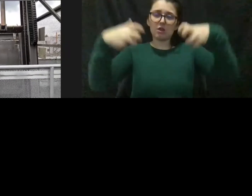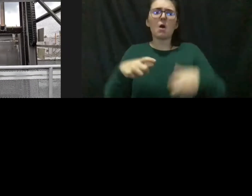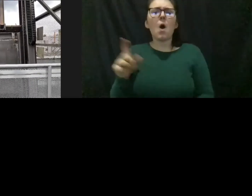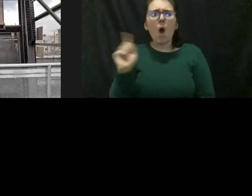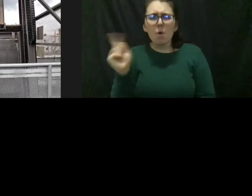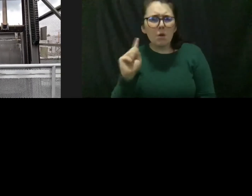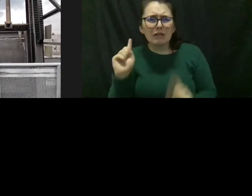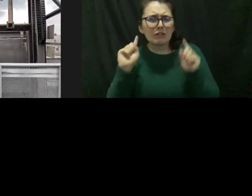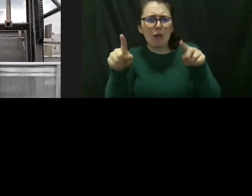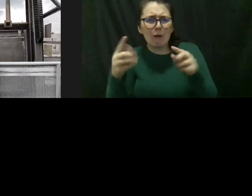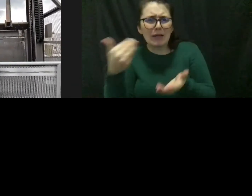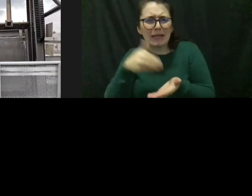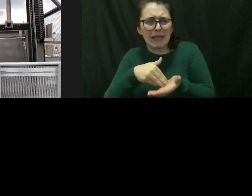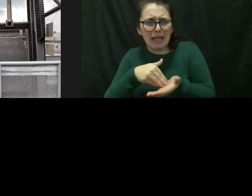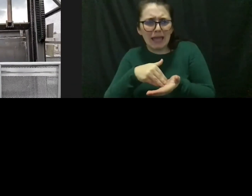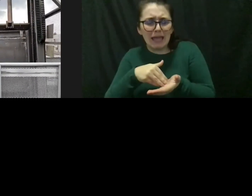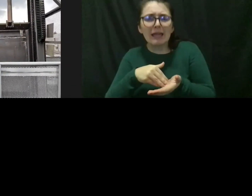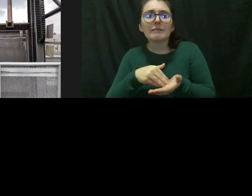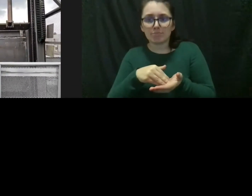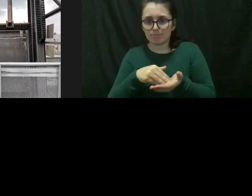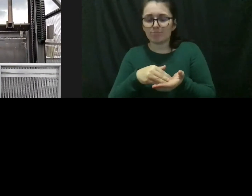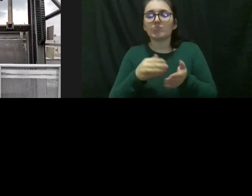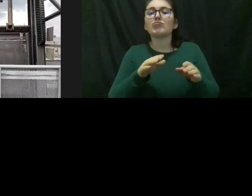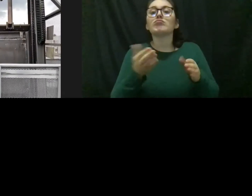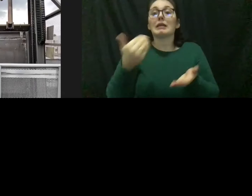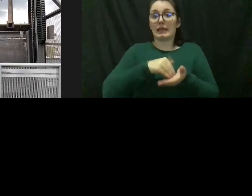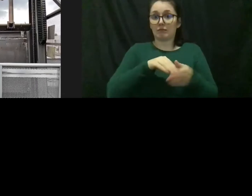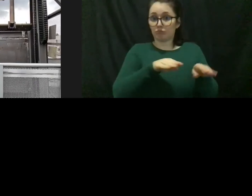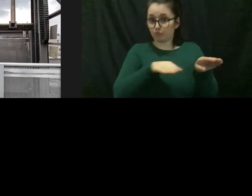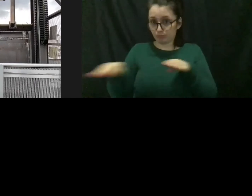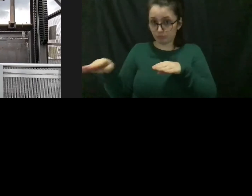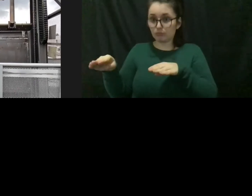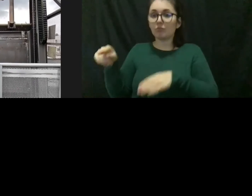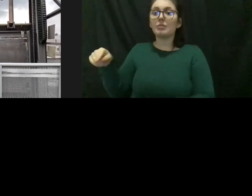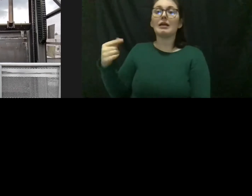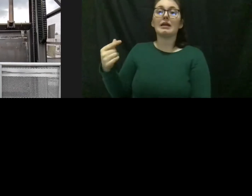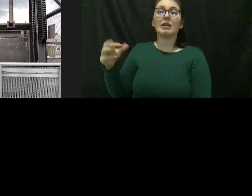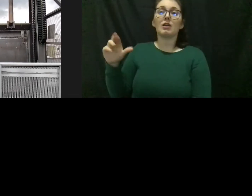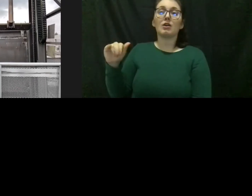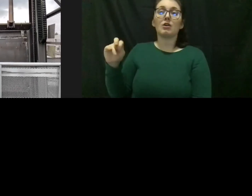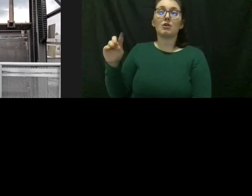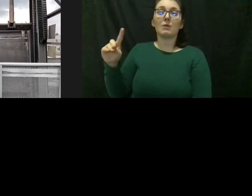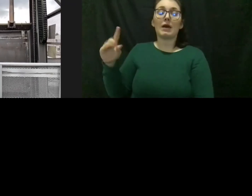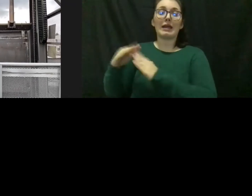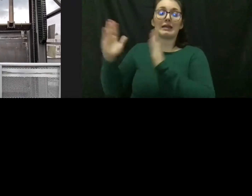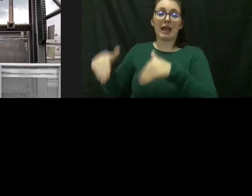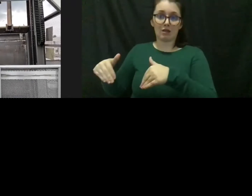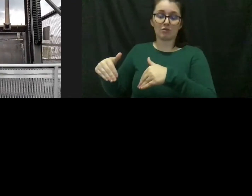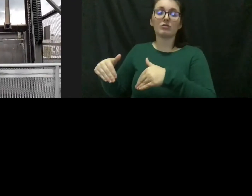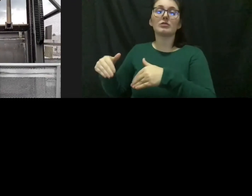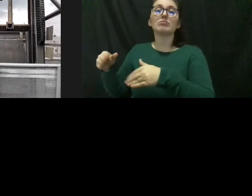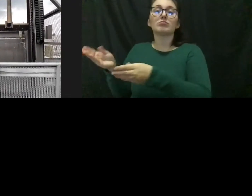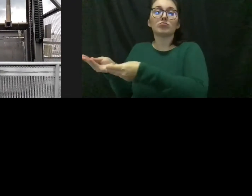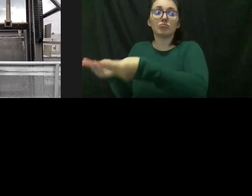go? It goes into our grind house. Okay. It gets ground up and then dumped into a dump truck and then goes